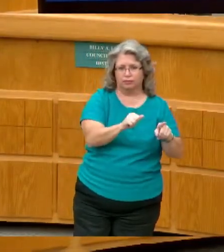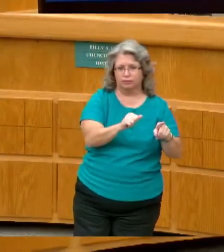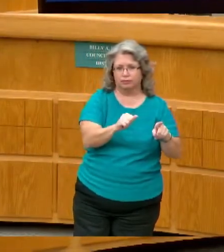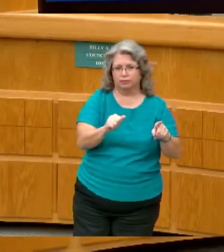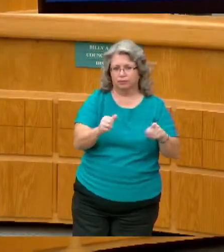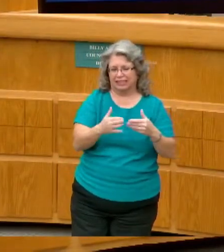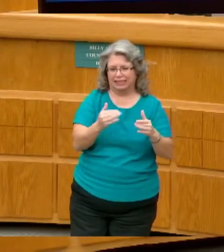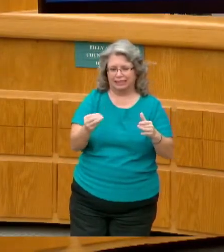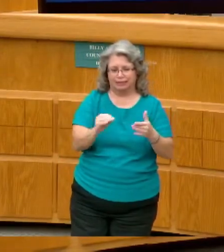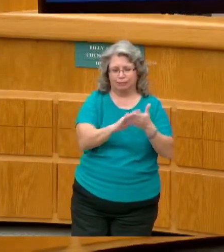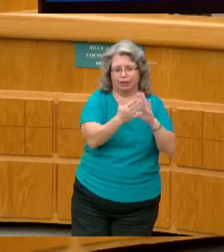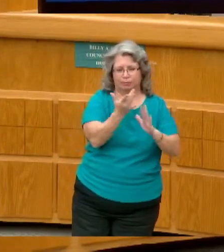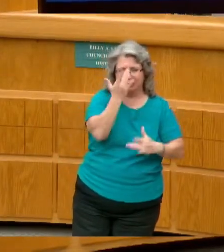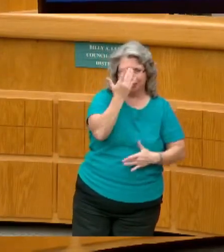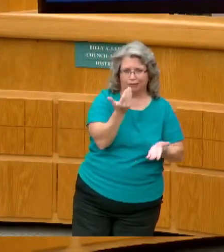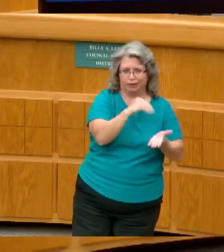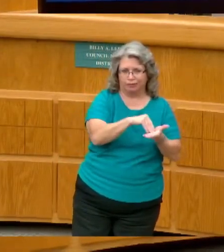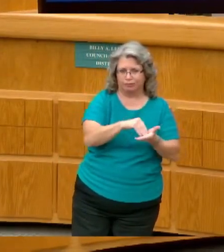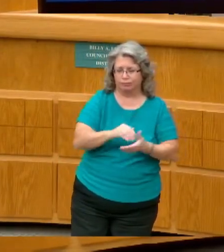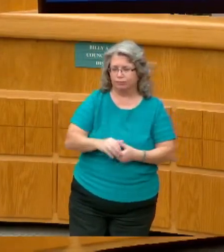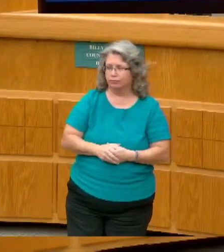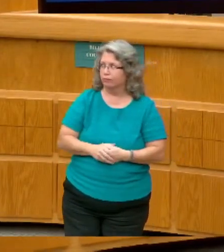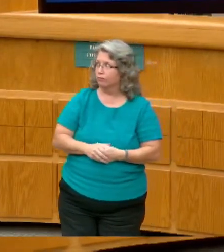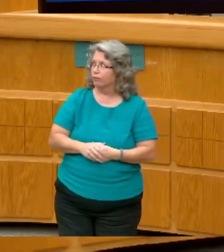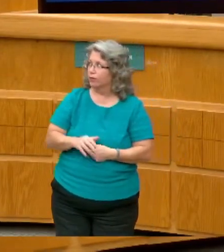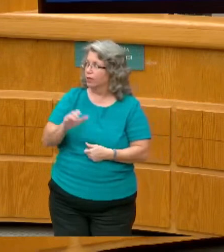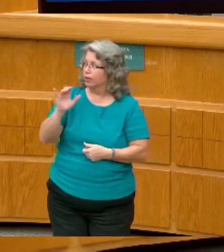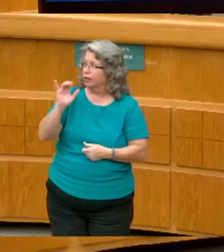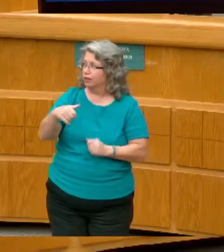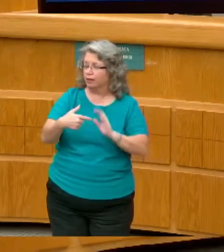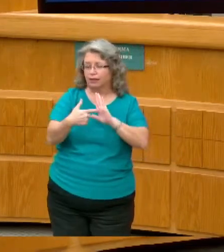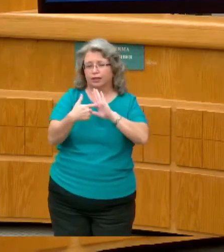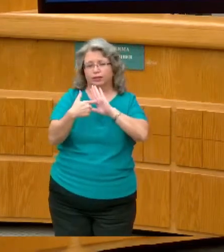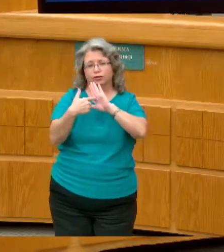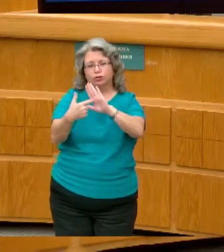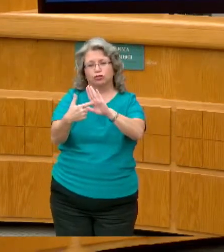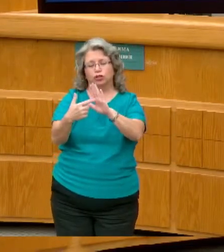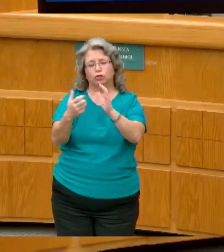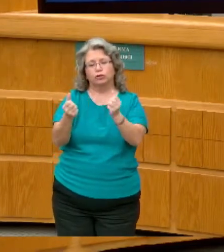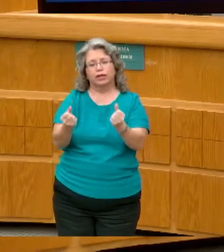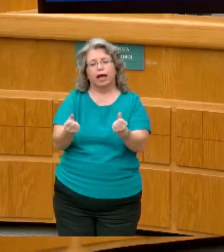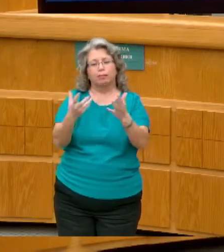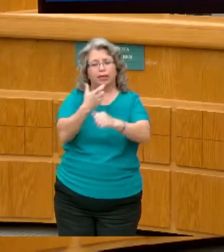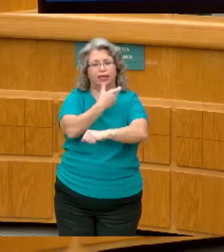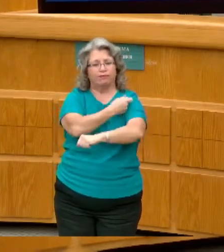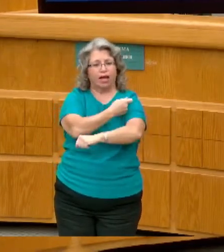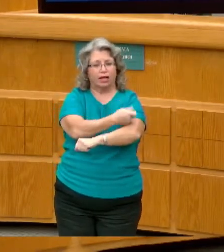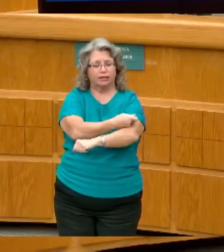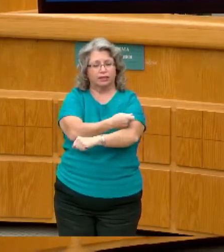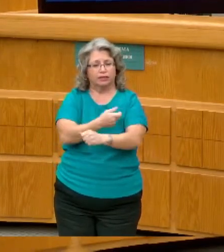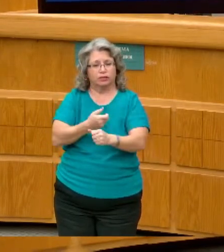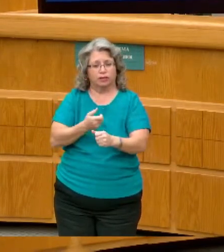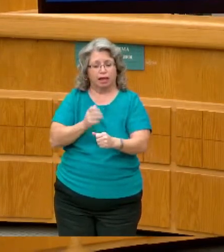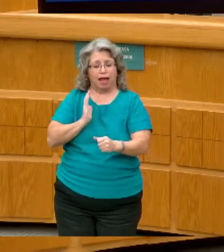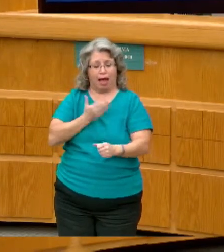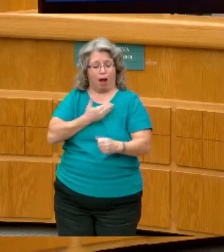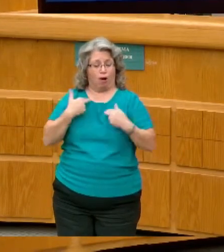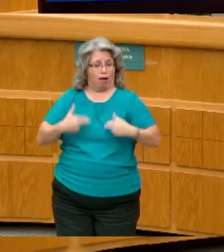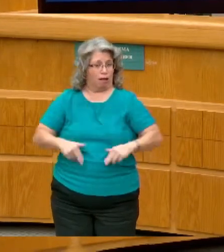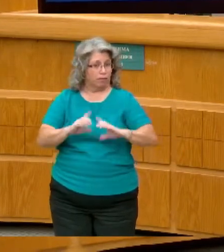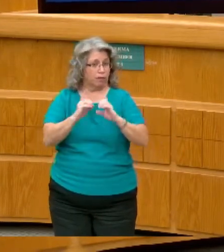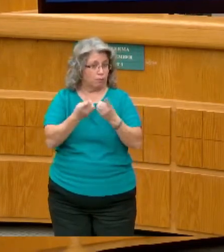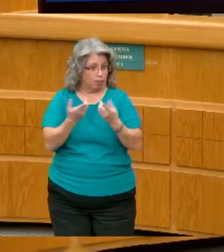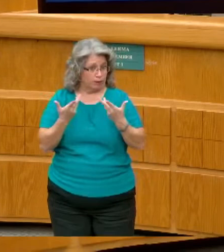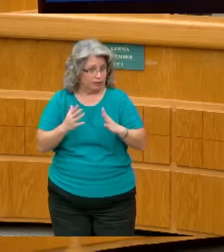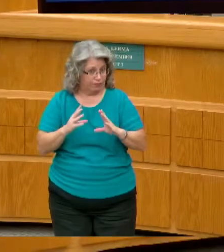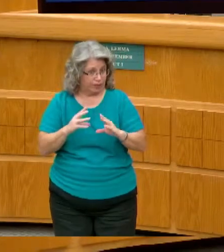On this slide, it basically just shows how many vaccines the health district has administered. So to date, we've